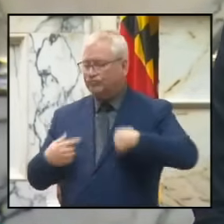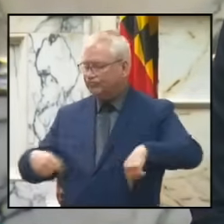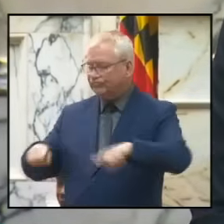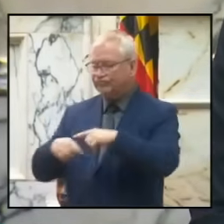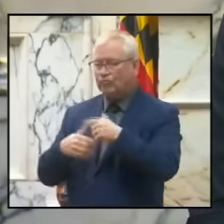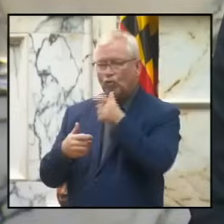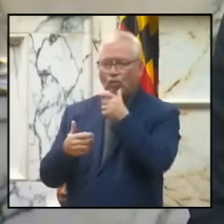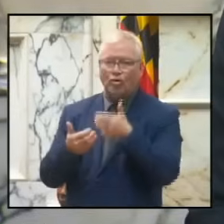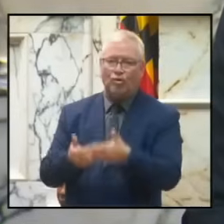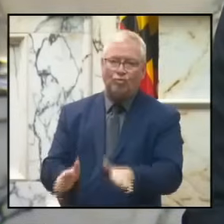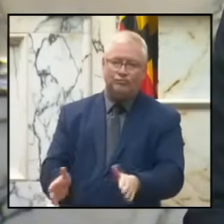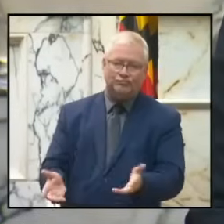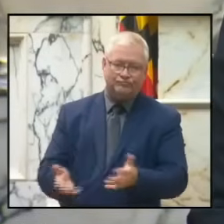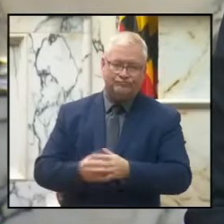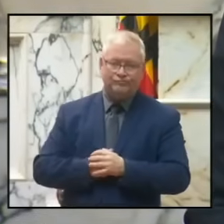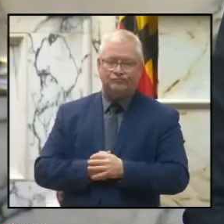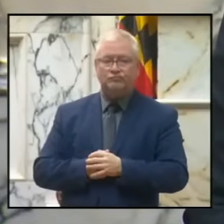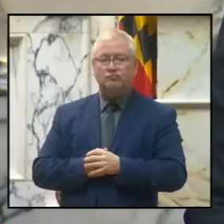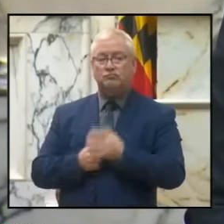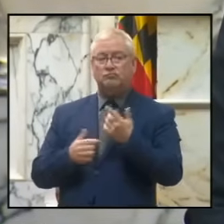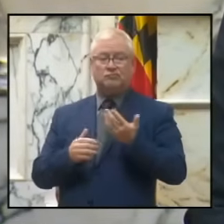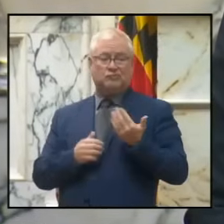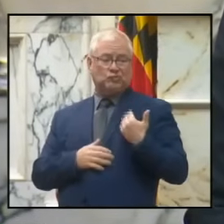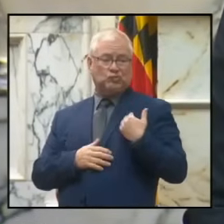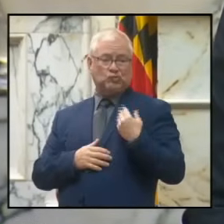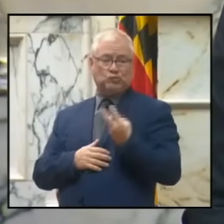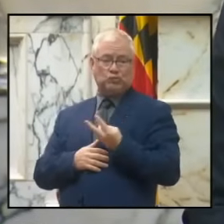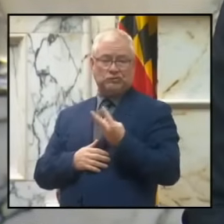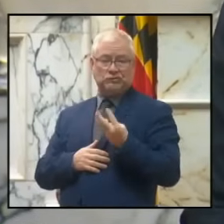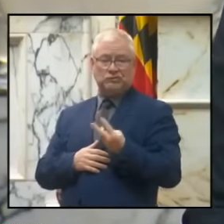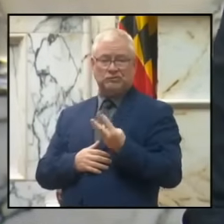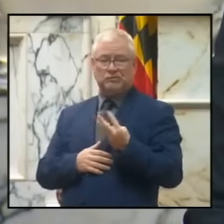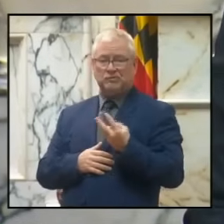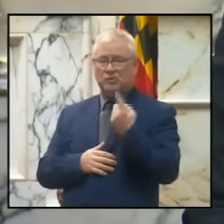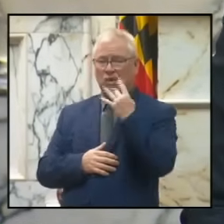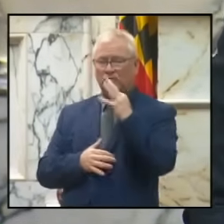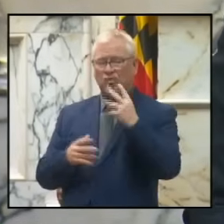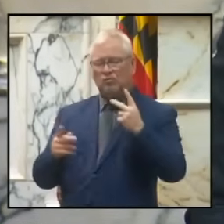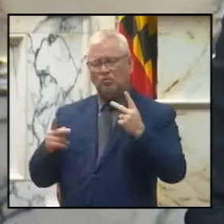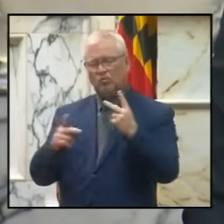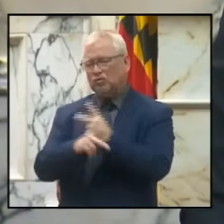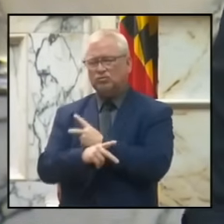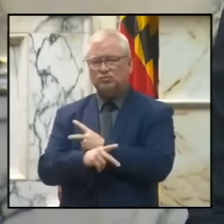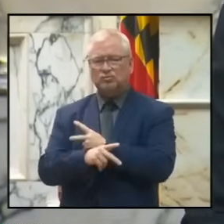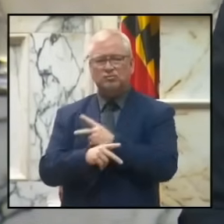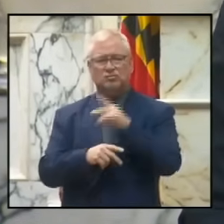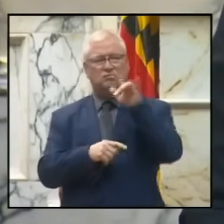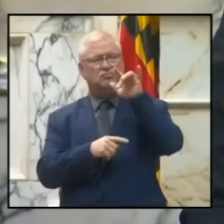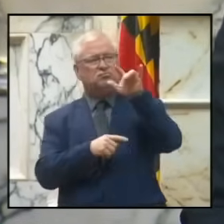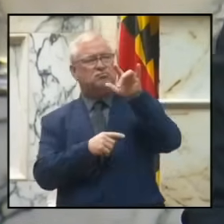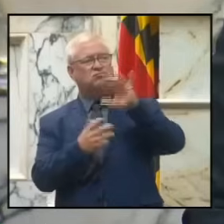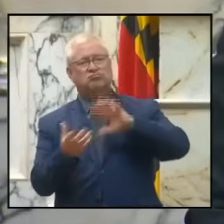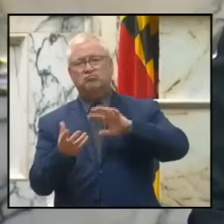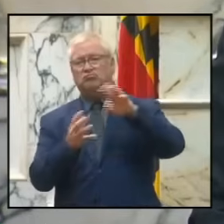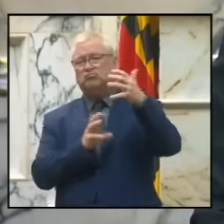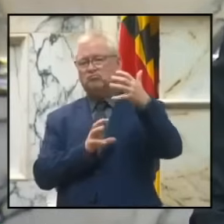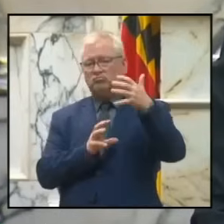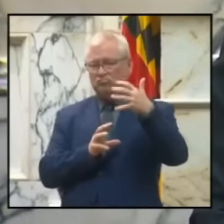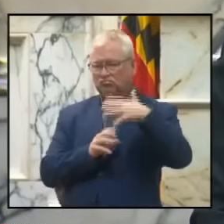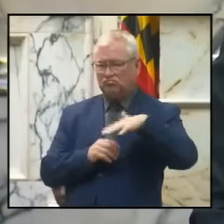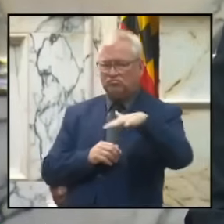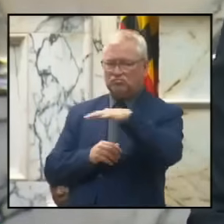What happened last Wednesday was one of the worst aviation disasters in American